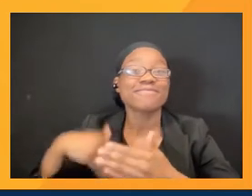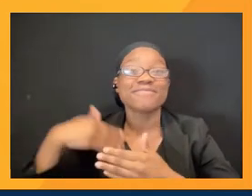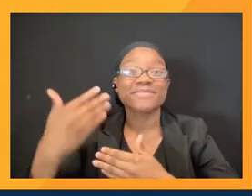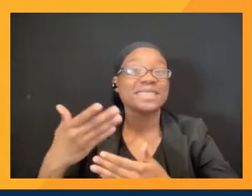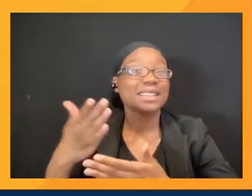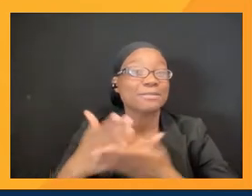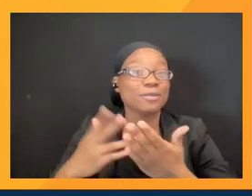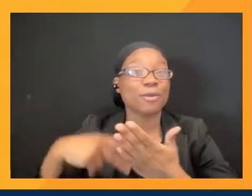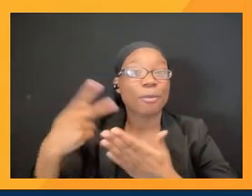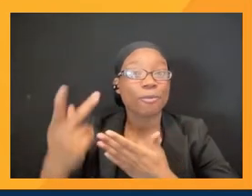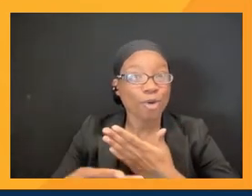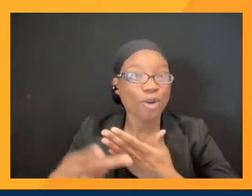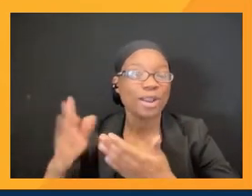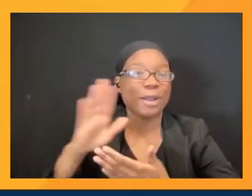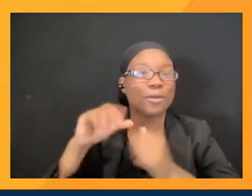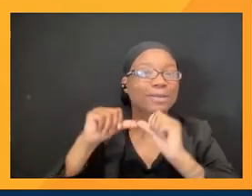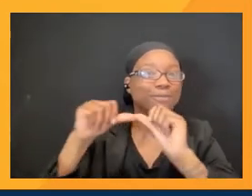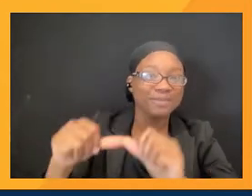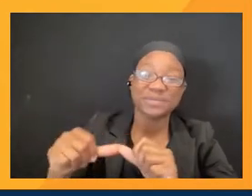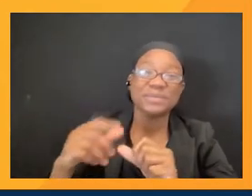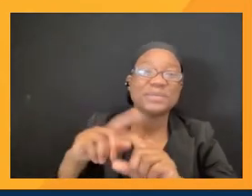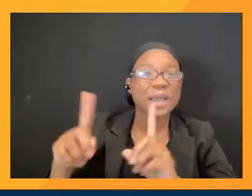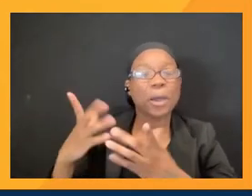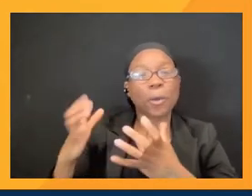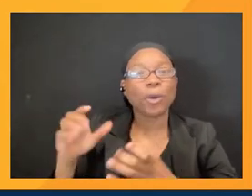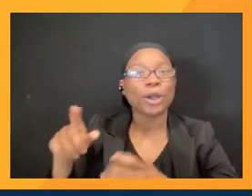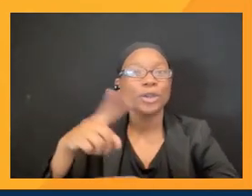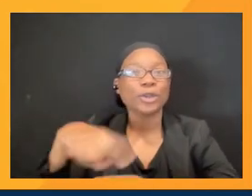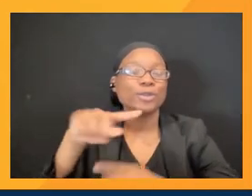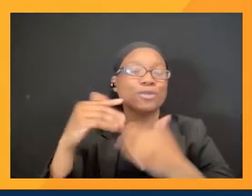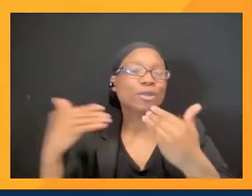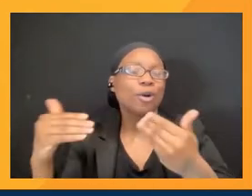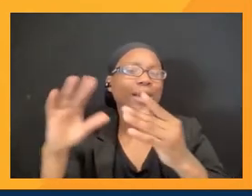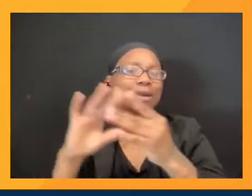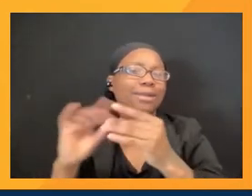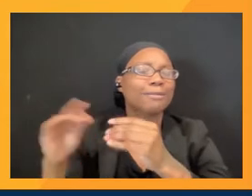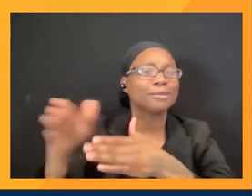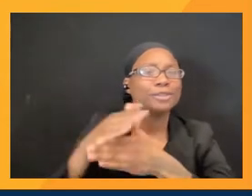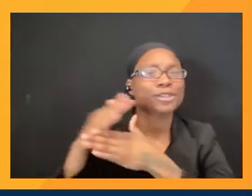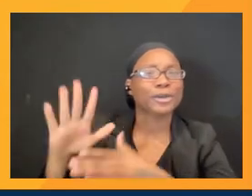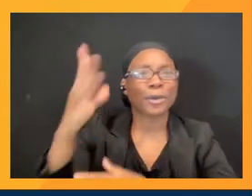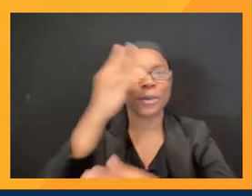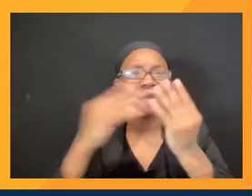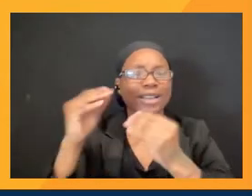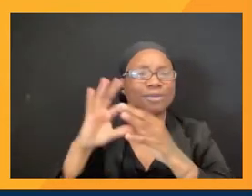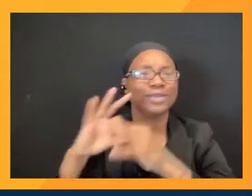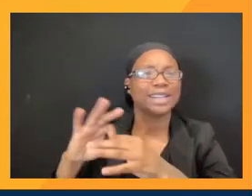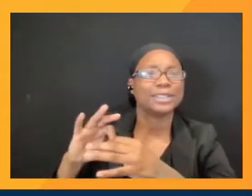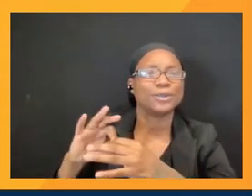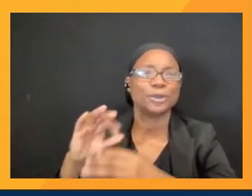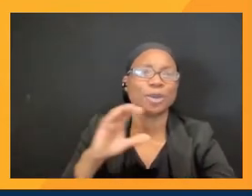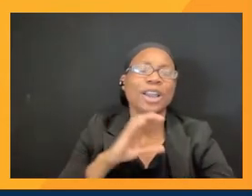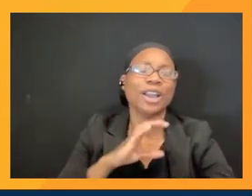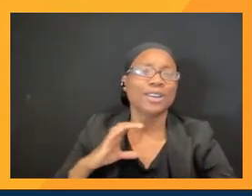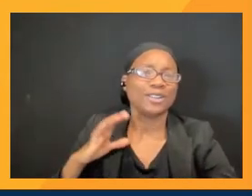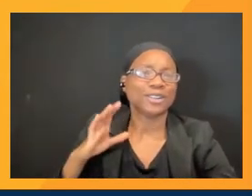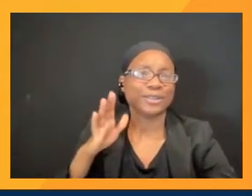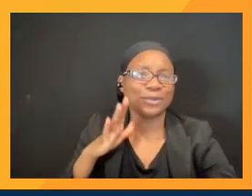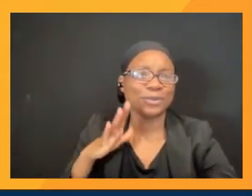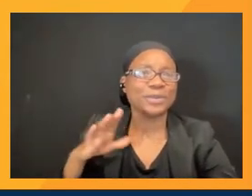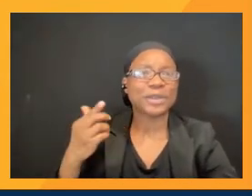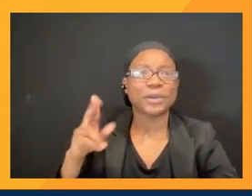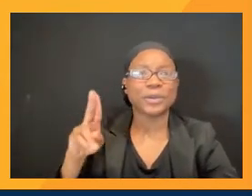those market gaps, so our businesses can take advantage of opportunities to grow. Investments and innovation will